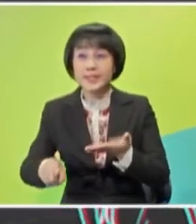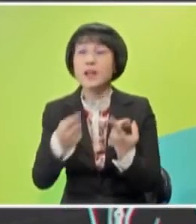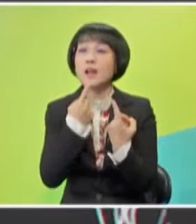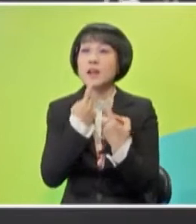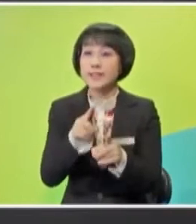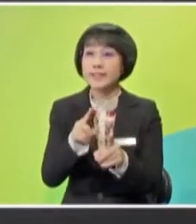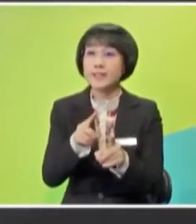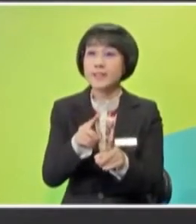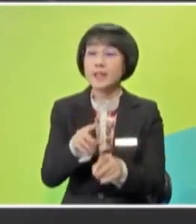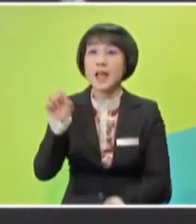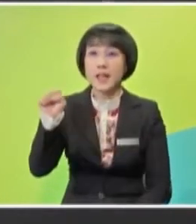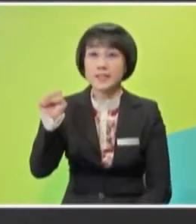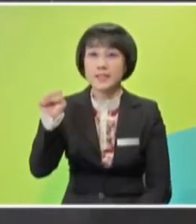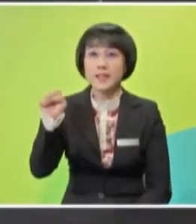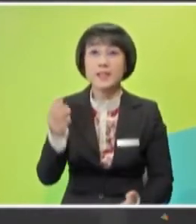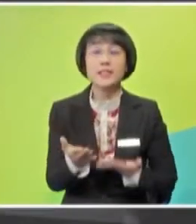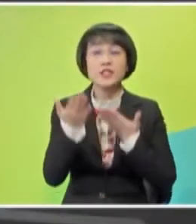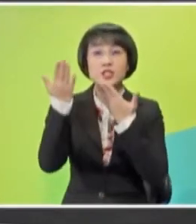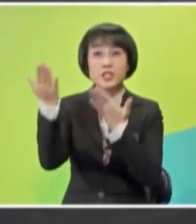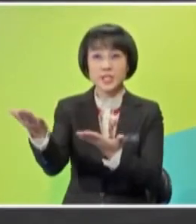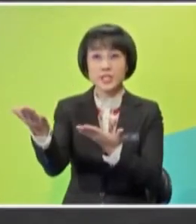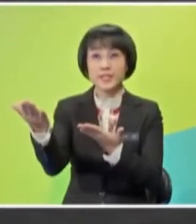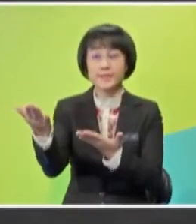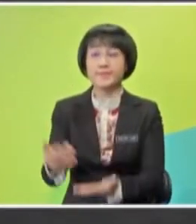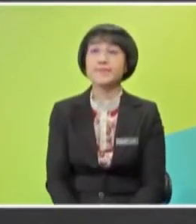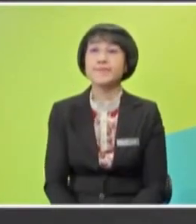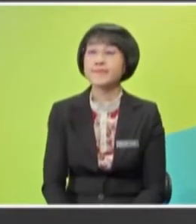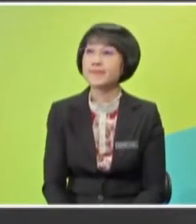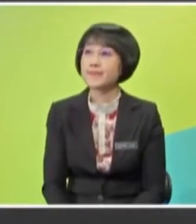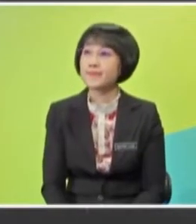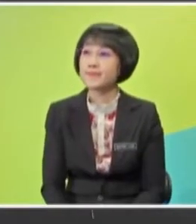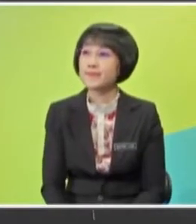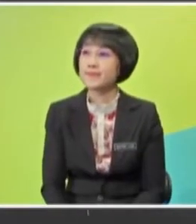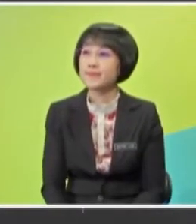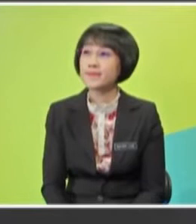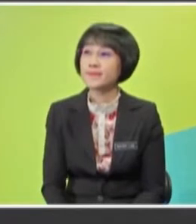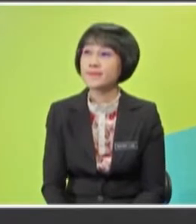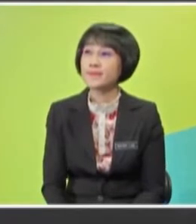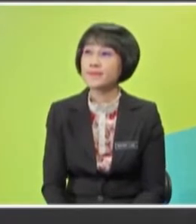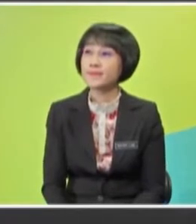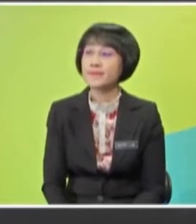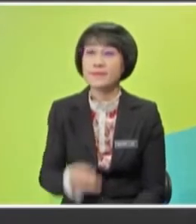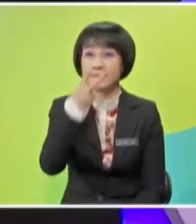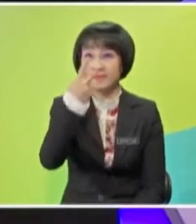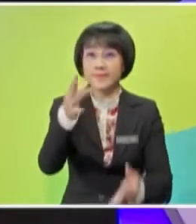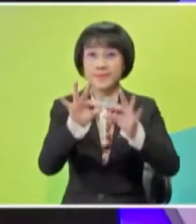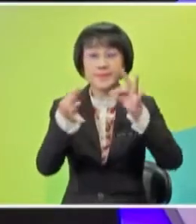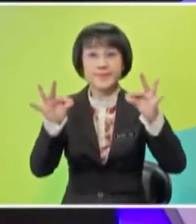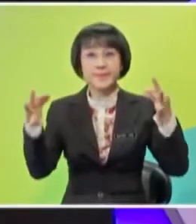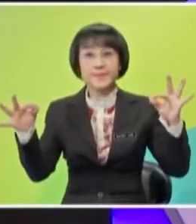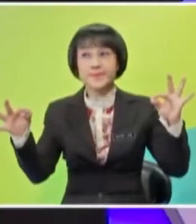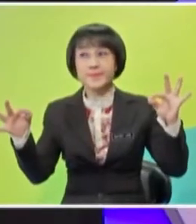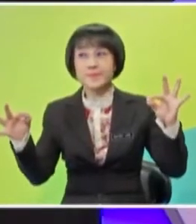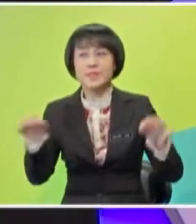is S, suggestion. As suggestion. After all, if when we are looking at the sentence, it's